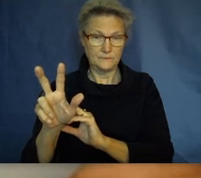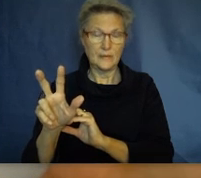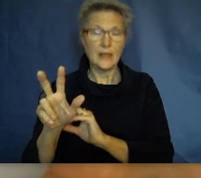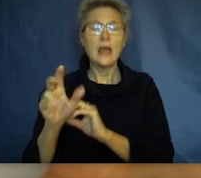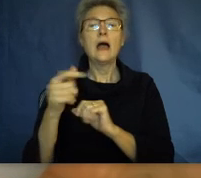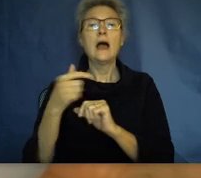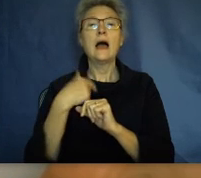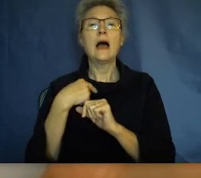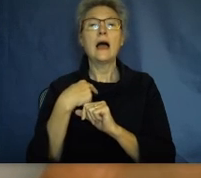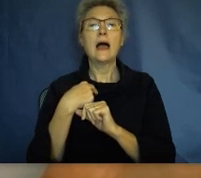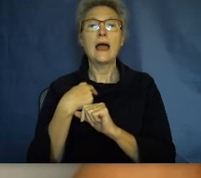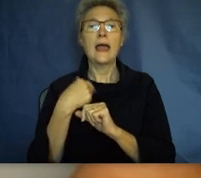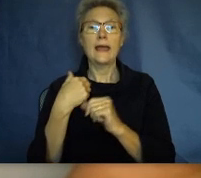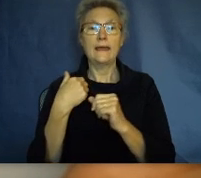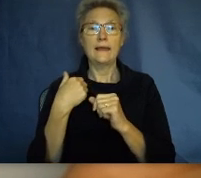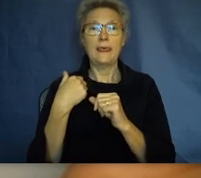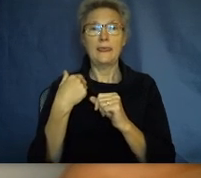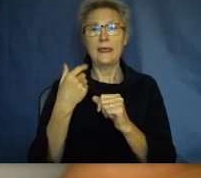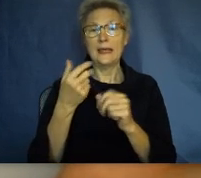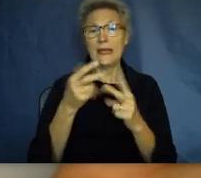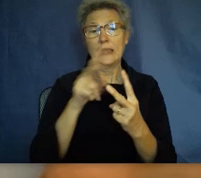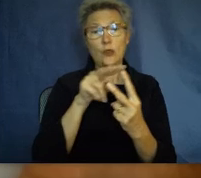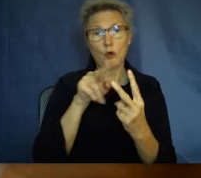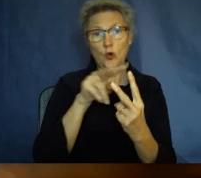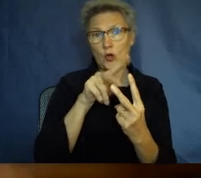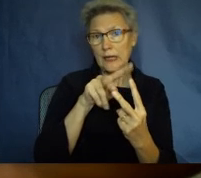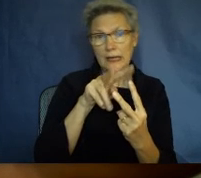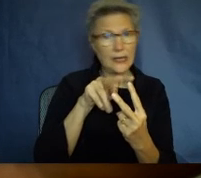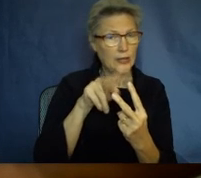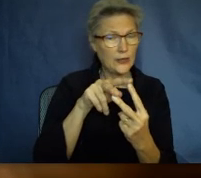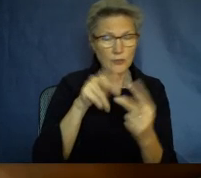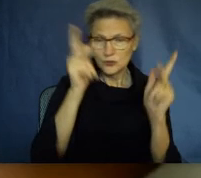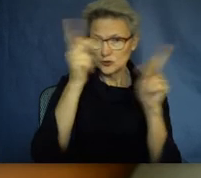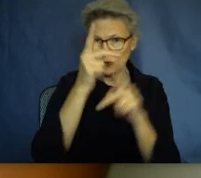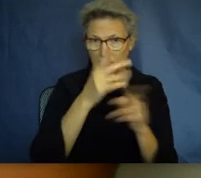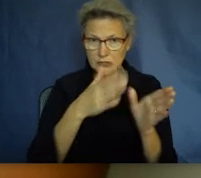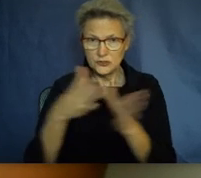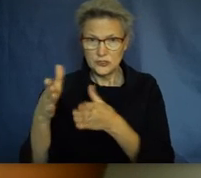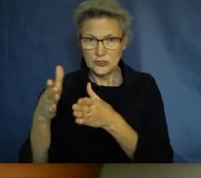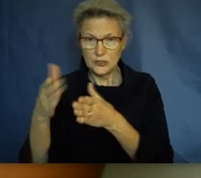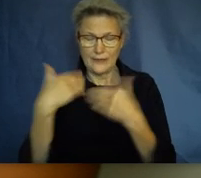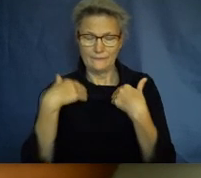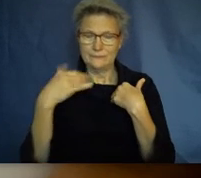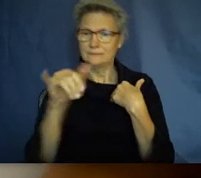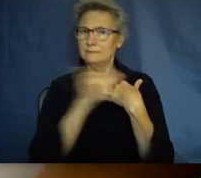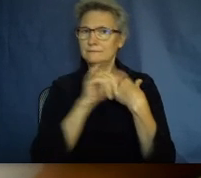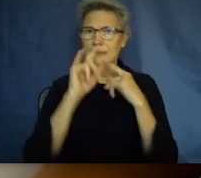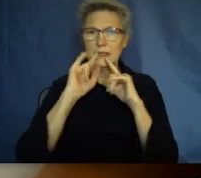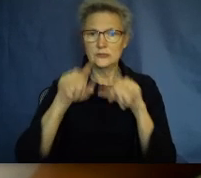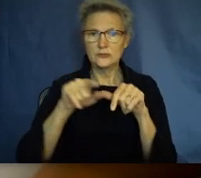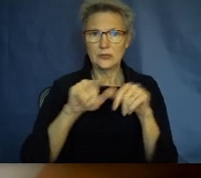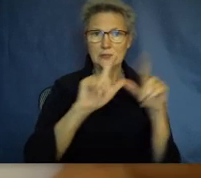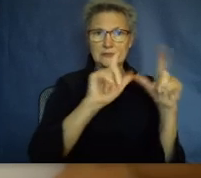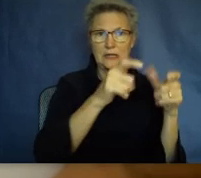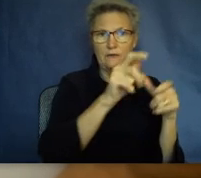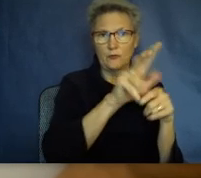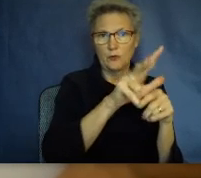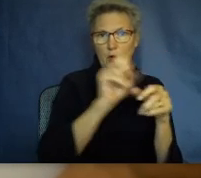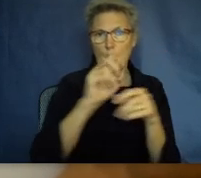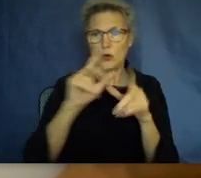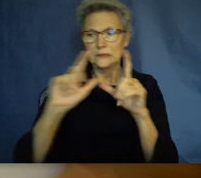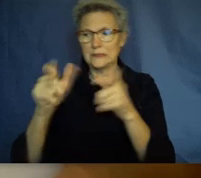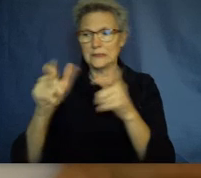So either strategy here, you find that you have the same answer. Either a set of 3 or a set of